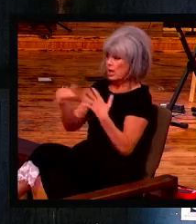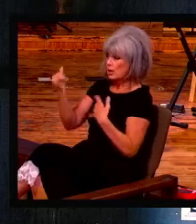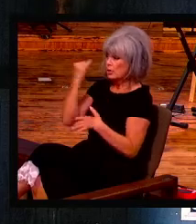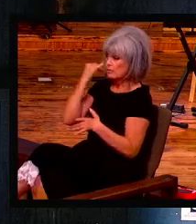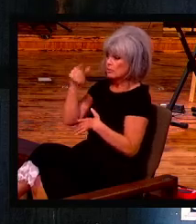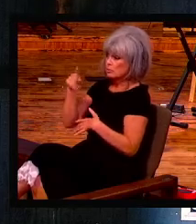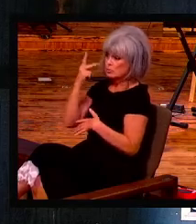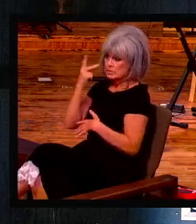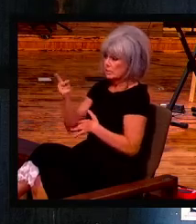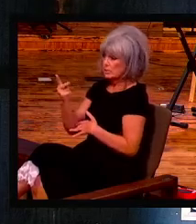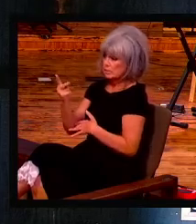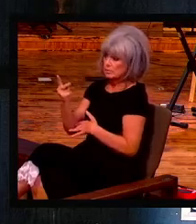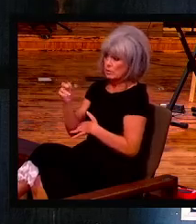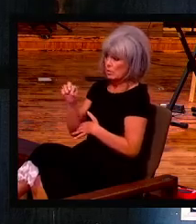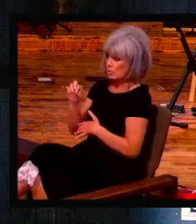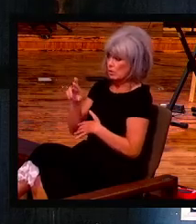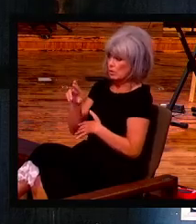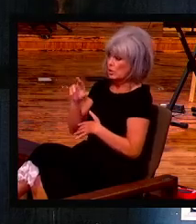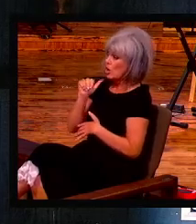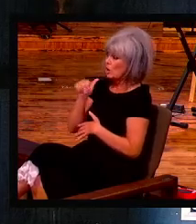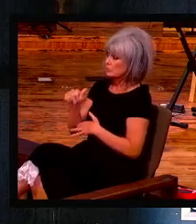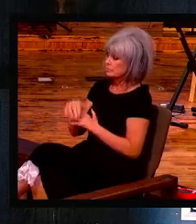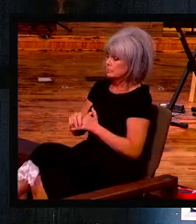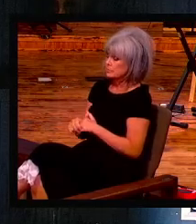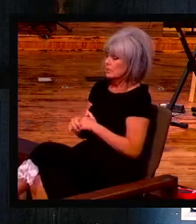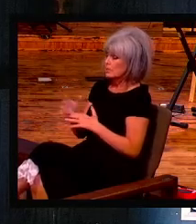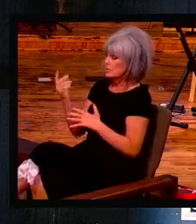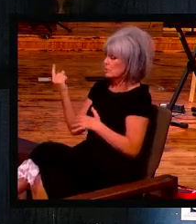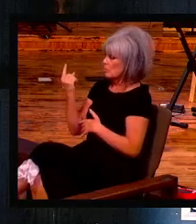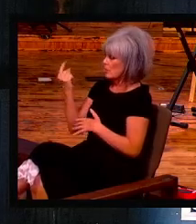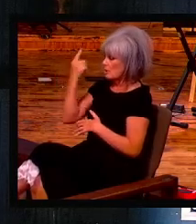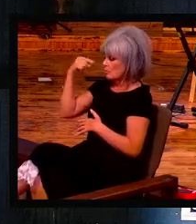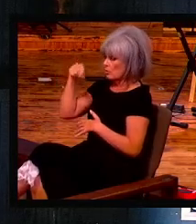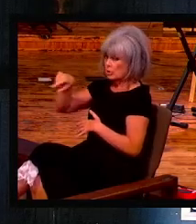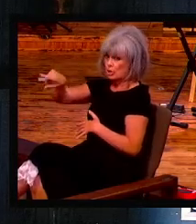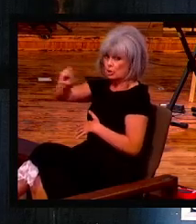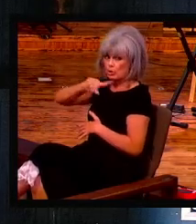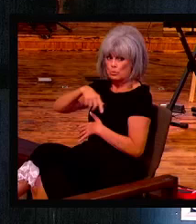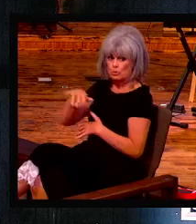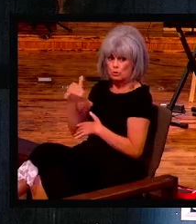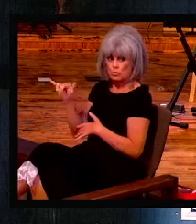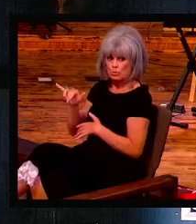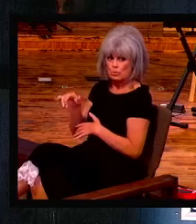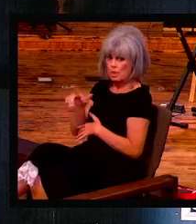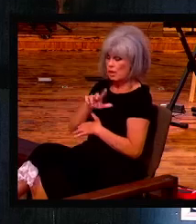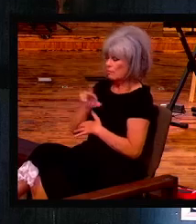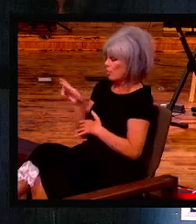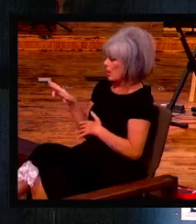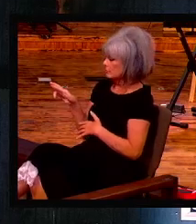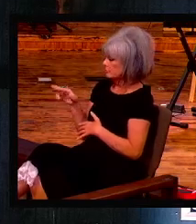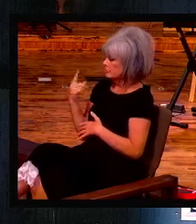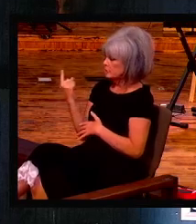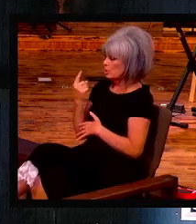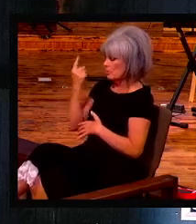Look at your neighbor and tell him, yeah, he's got something for you too. Tell him, left and right, he's got something for you.